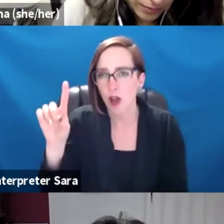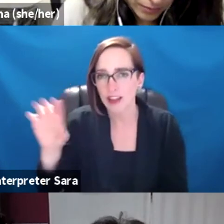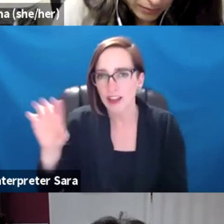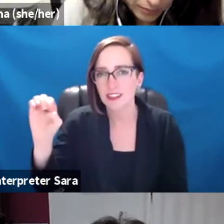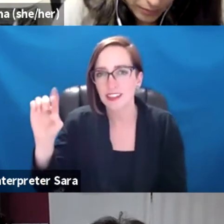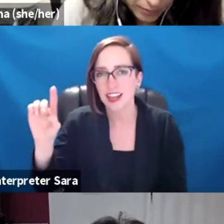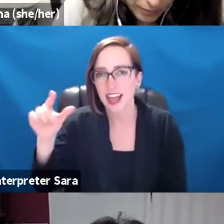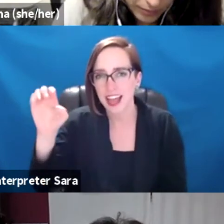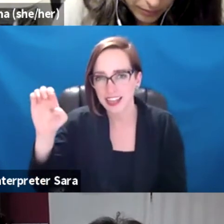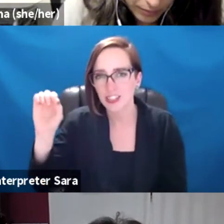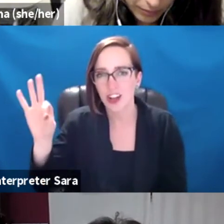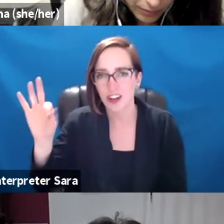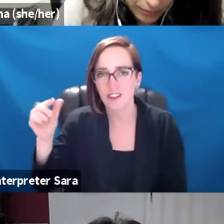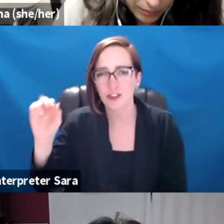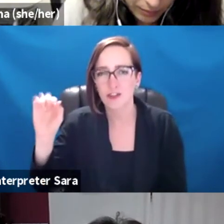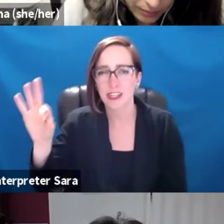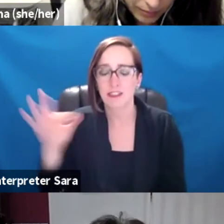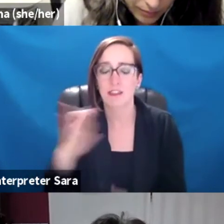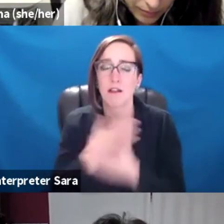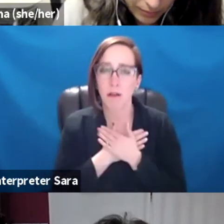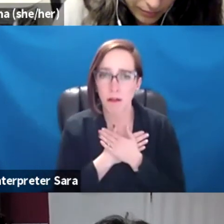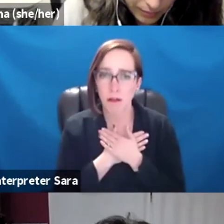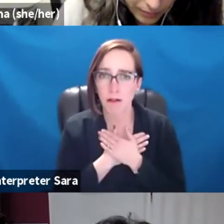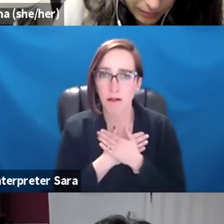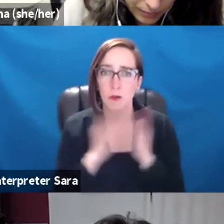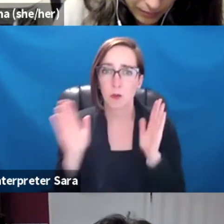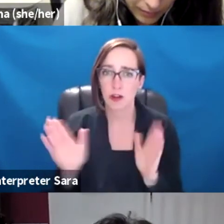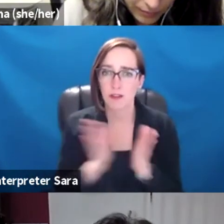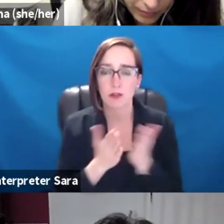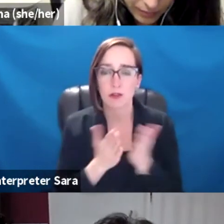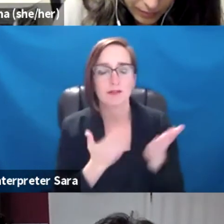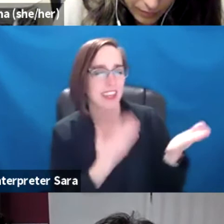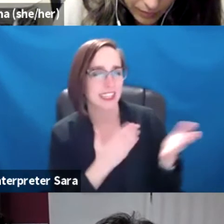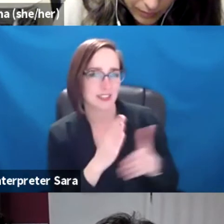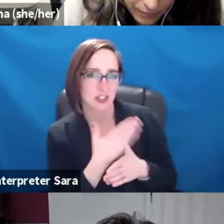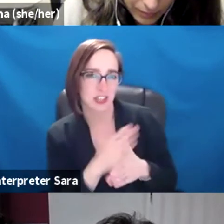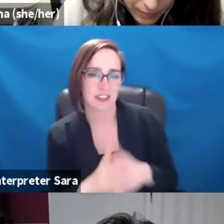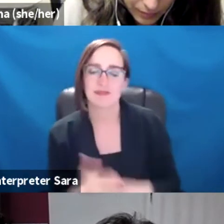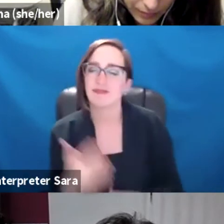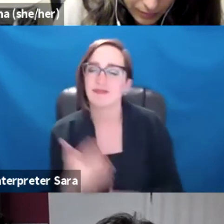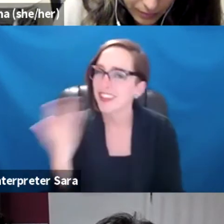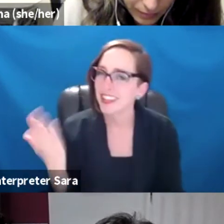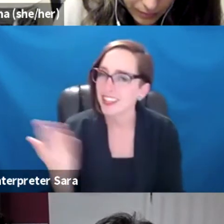Yes, wonderful. It's a great book. Thank you for sharing. Thanks, Mara.